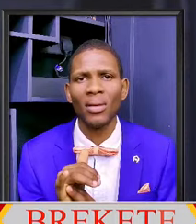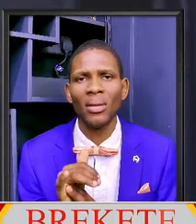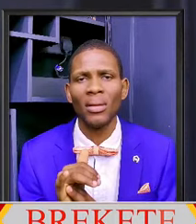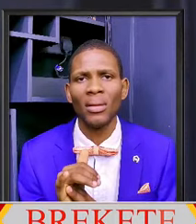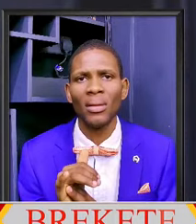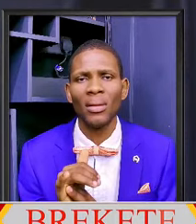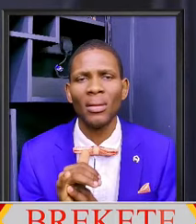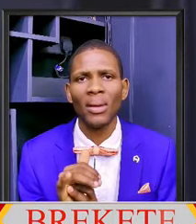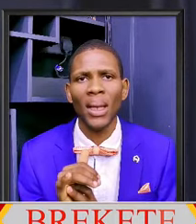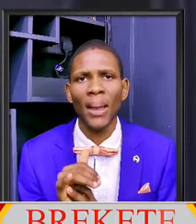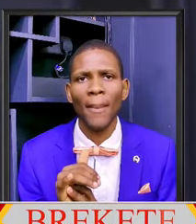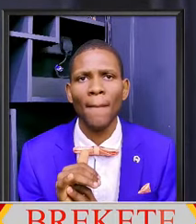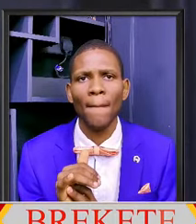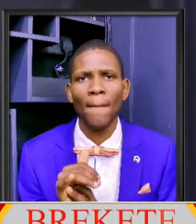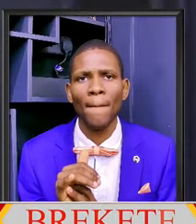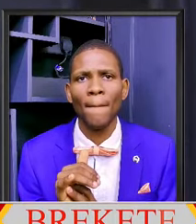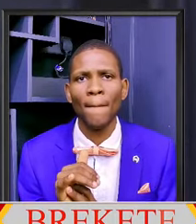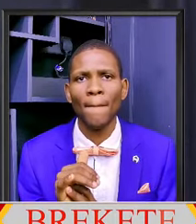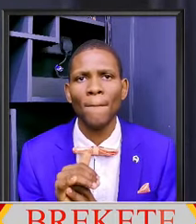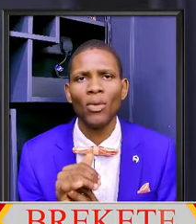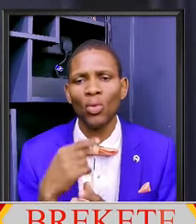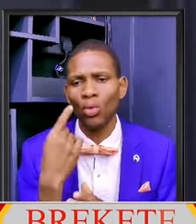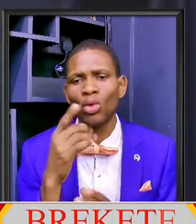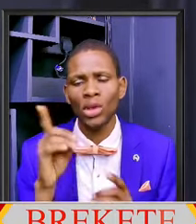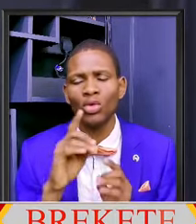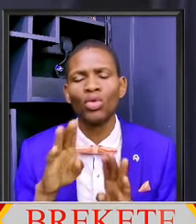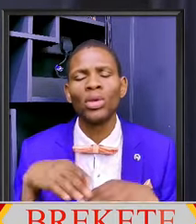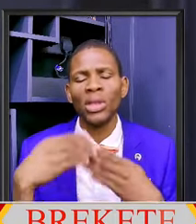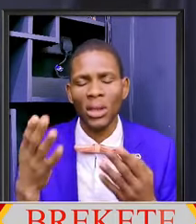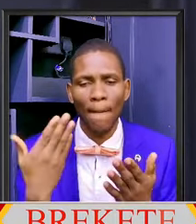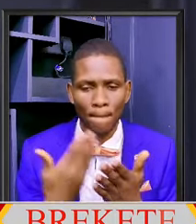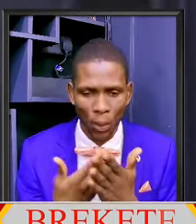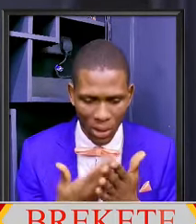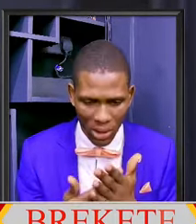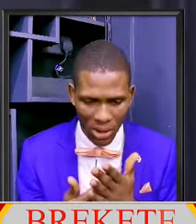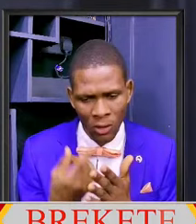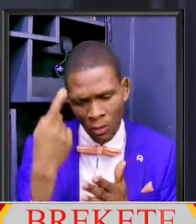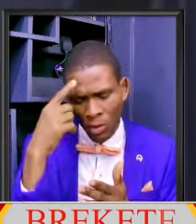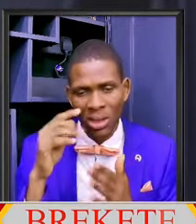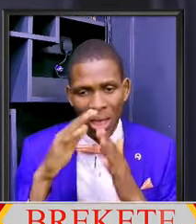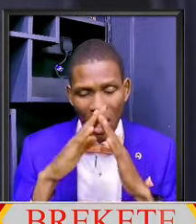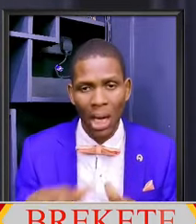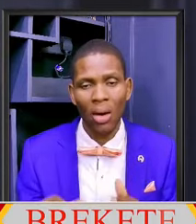The lawyer. Who you give money for the house matter?